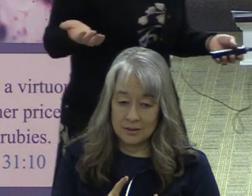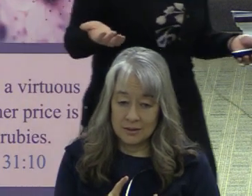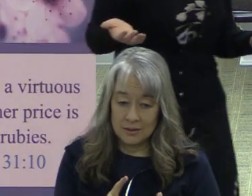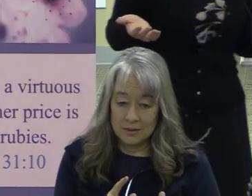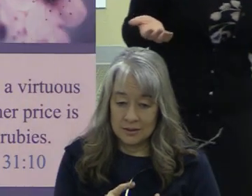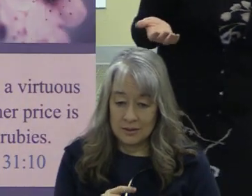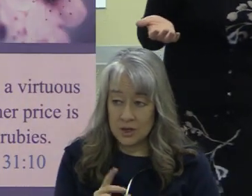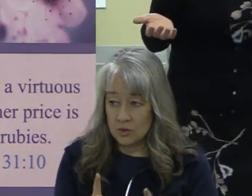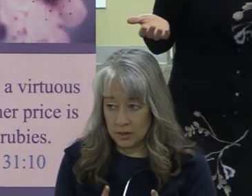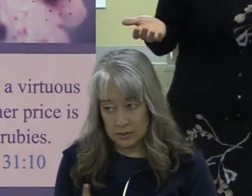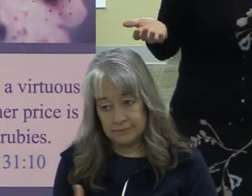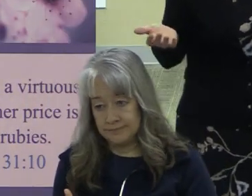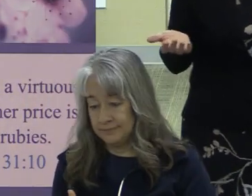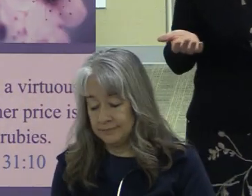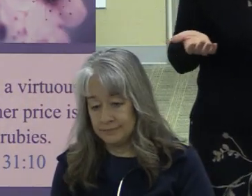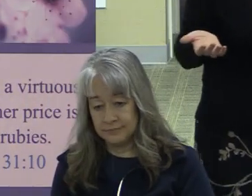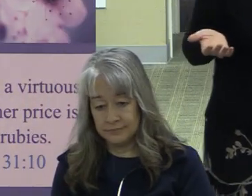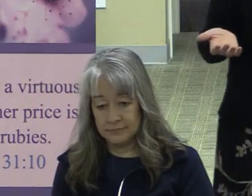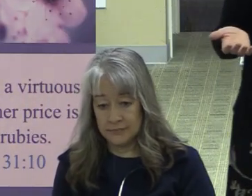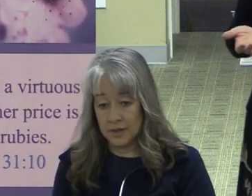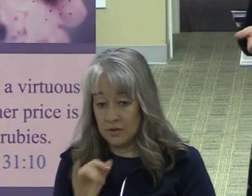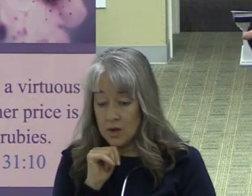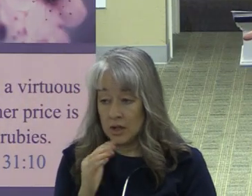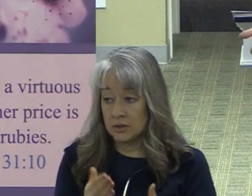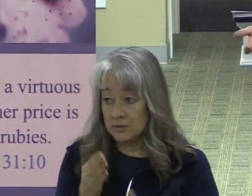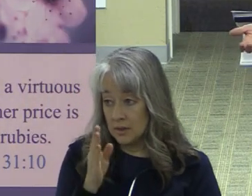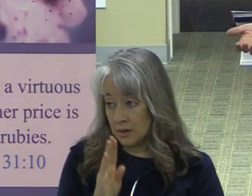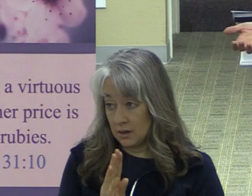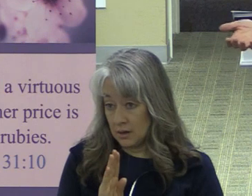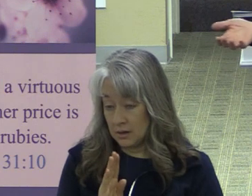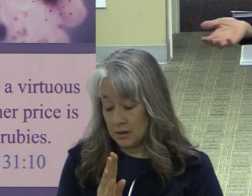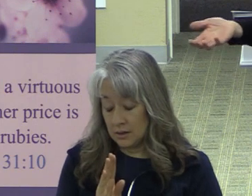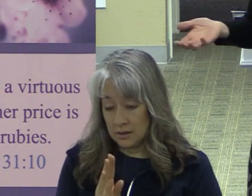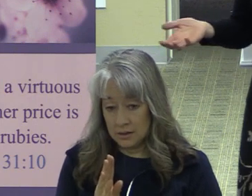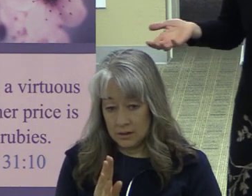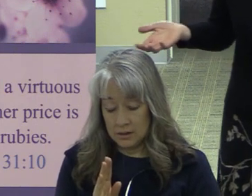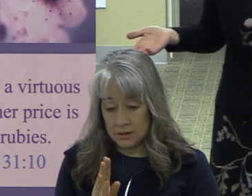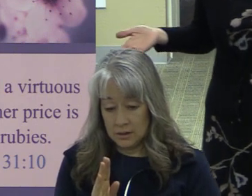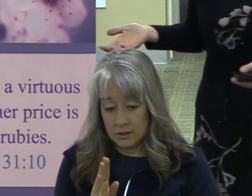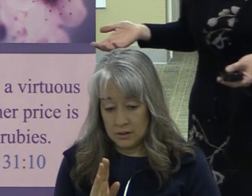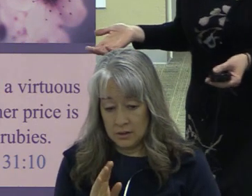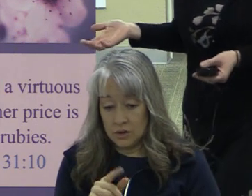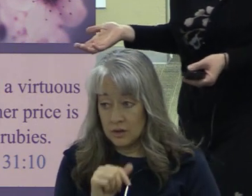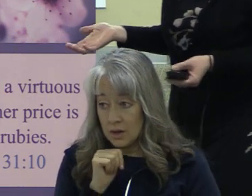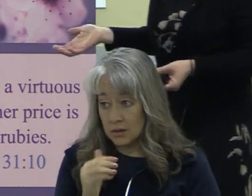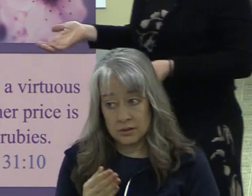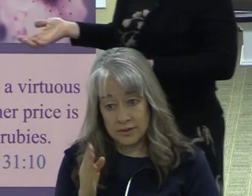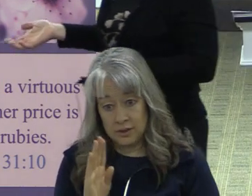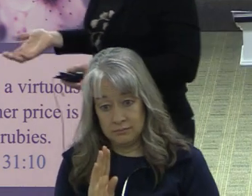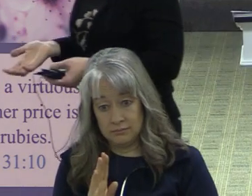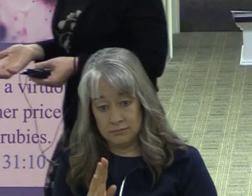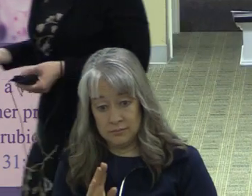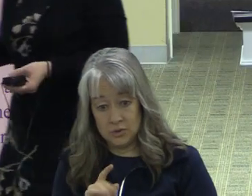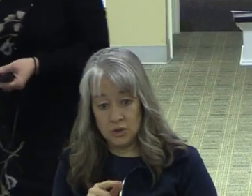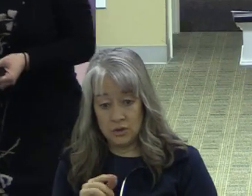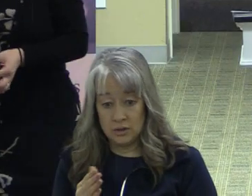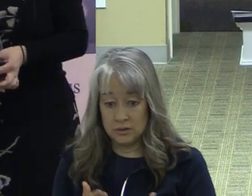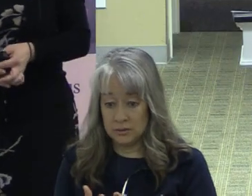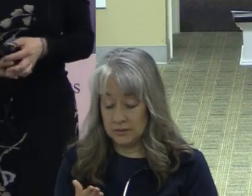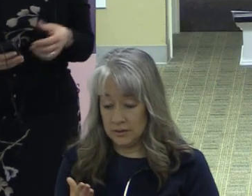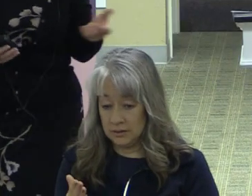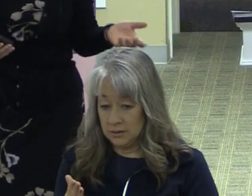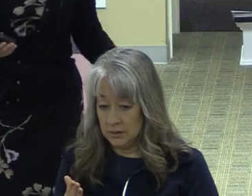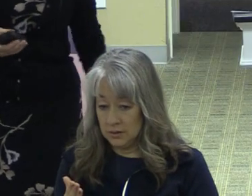going a direction, right? So like if you're not serving God, you're not serving God.